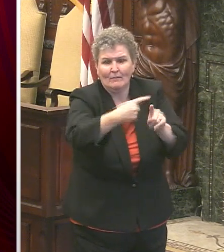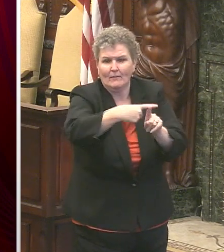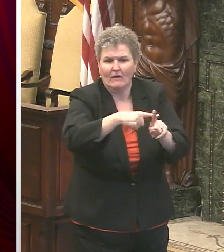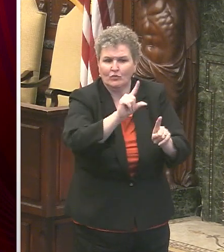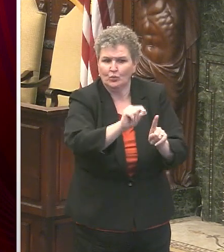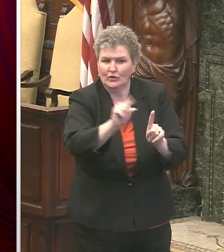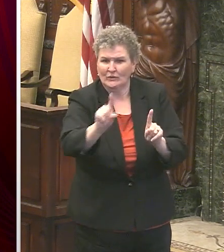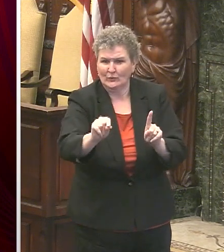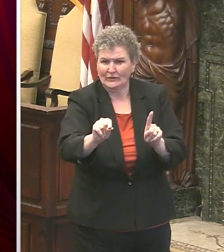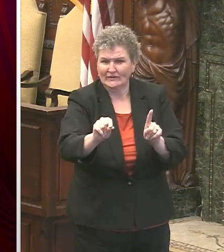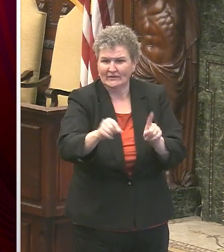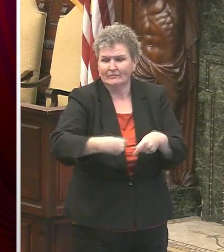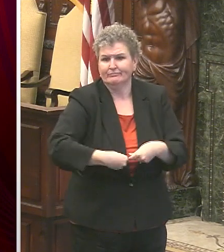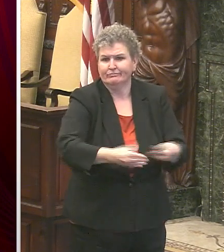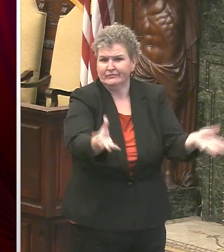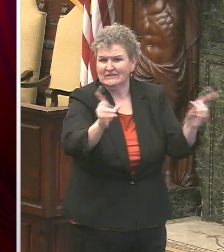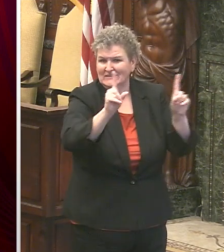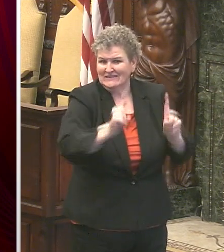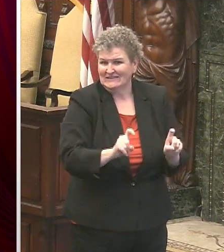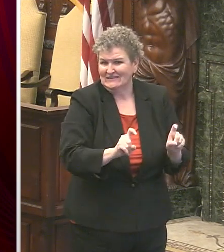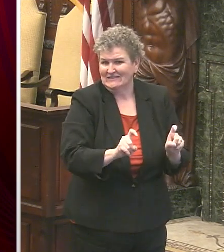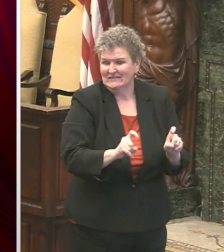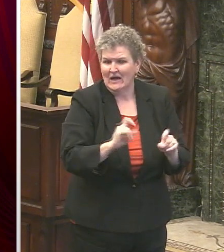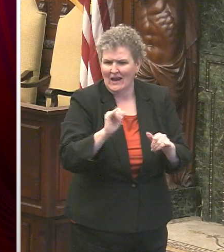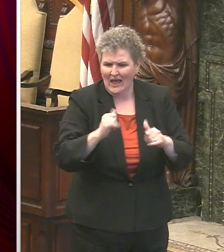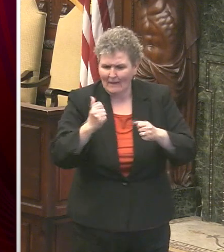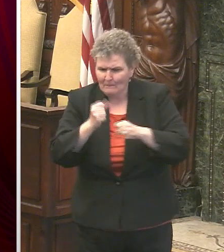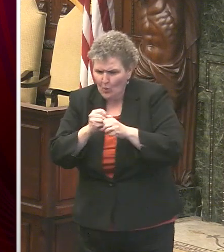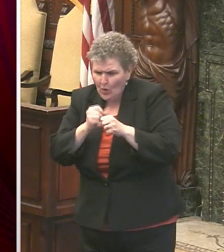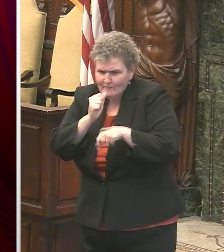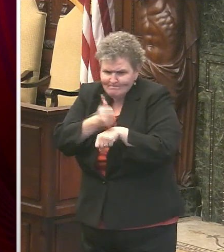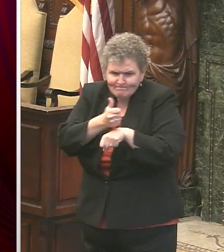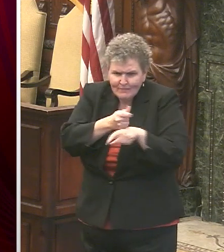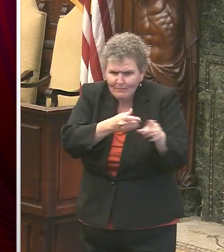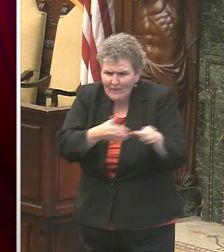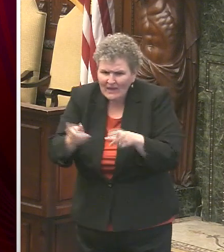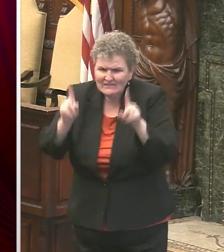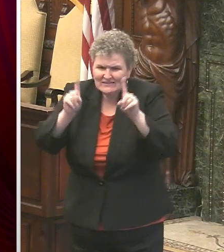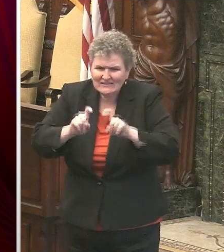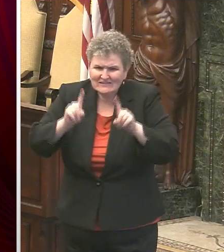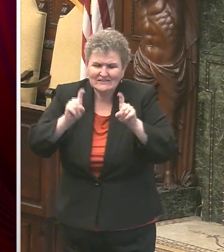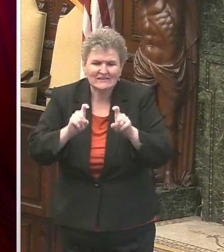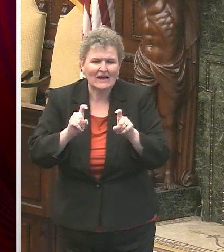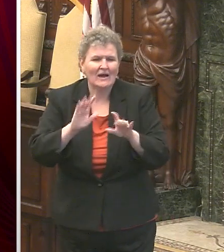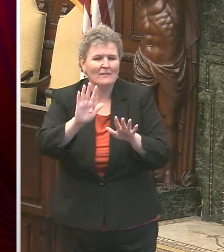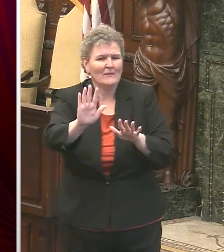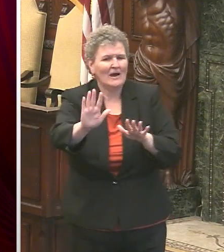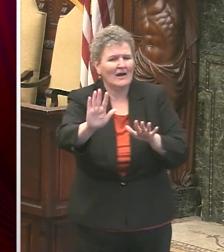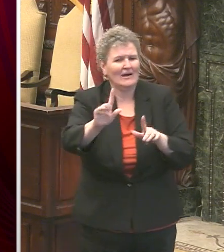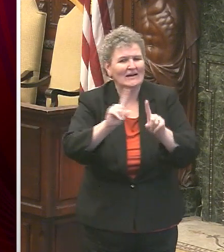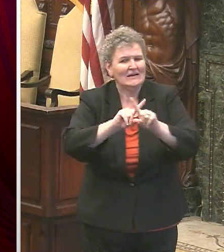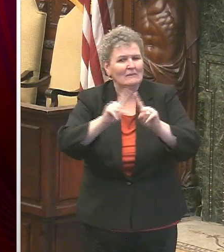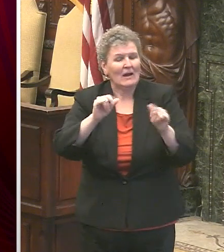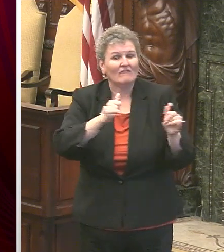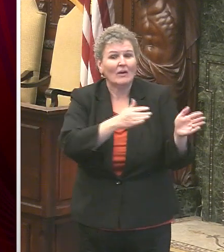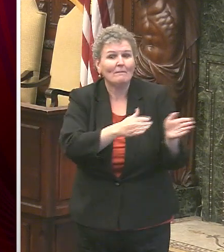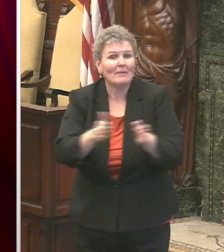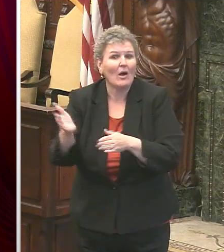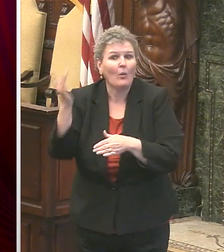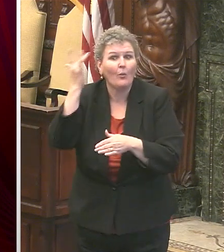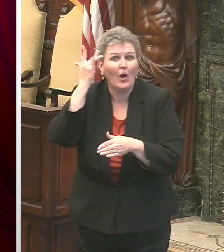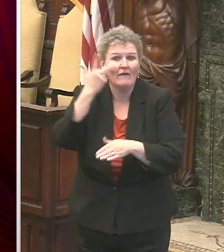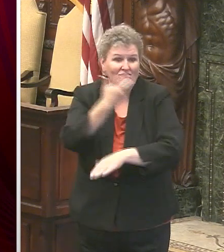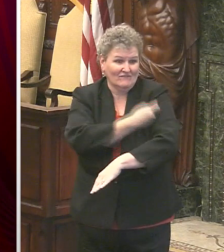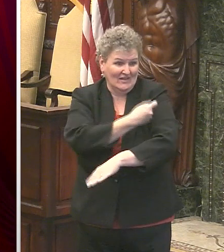we will distribute the vaccine when it arrives. Now, the plan can only lay out a general approach because much about the vaccine is still